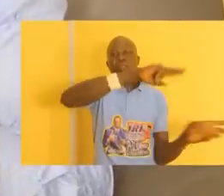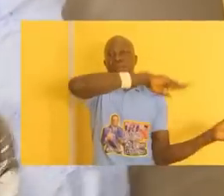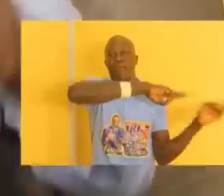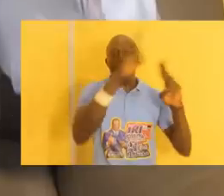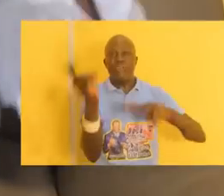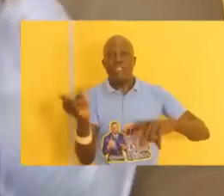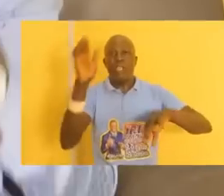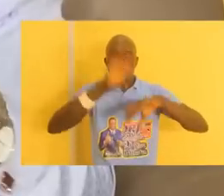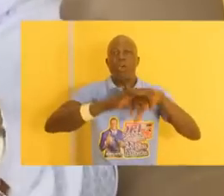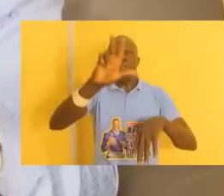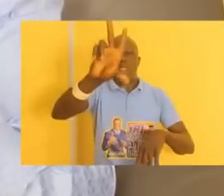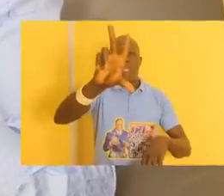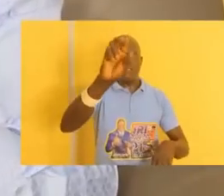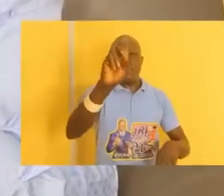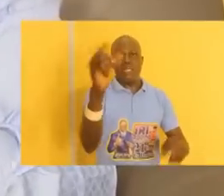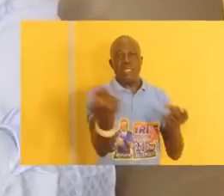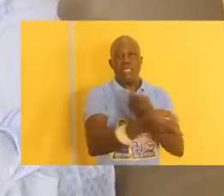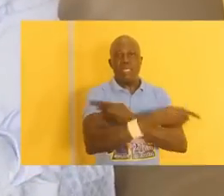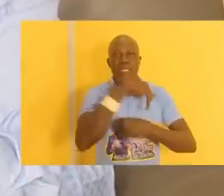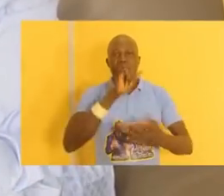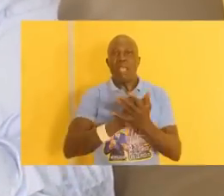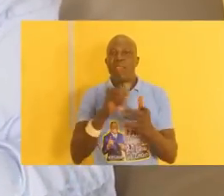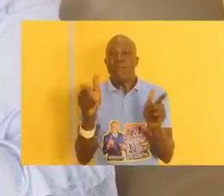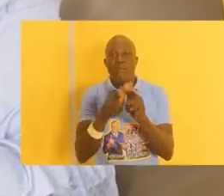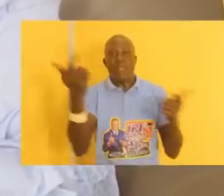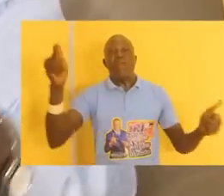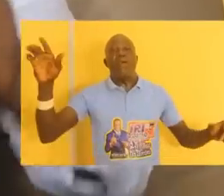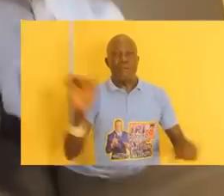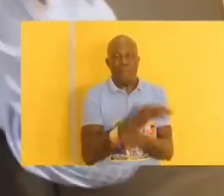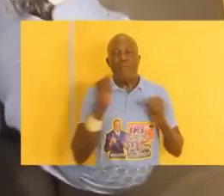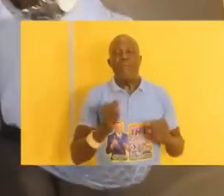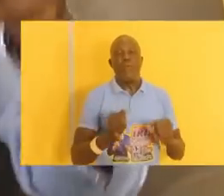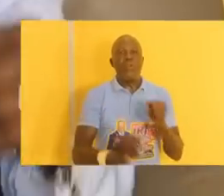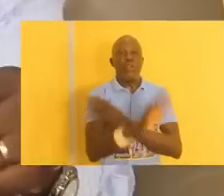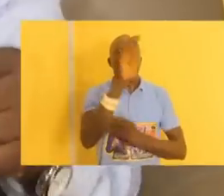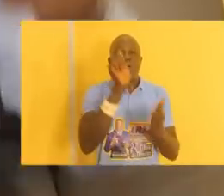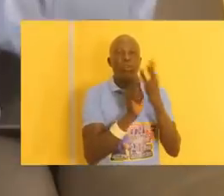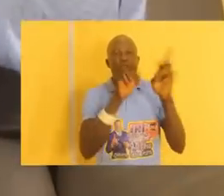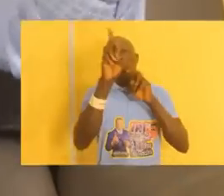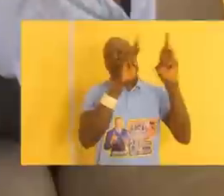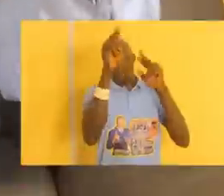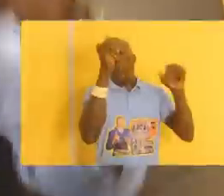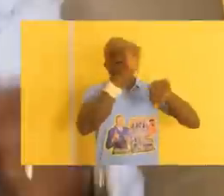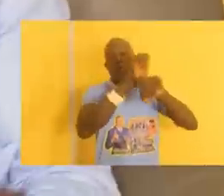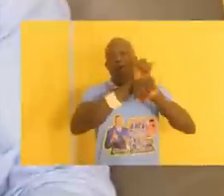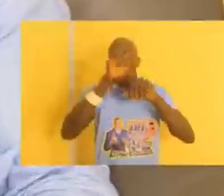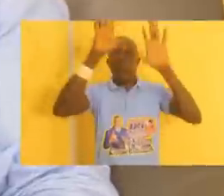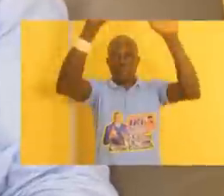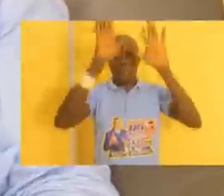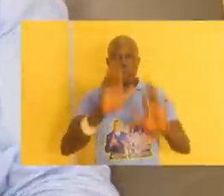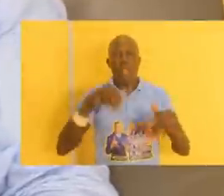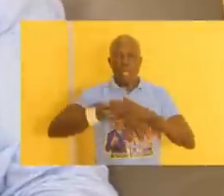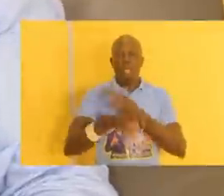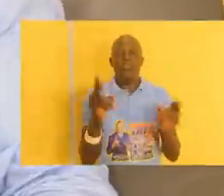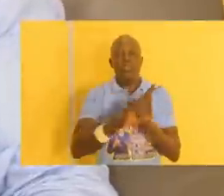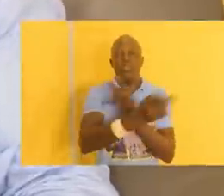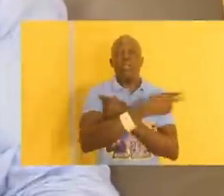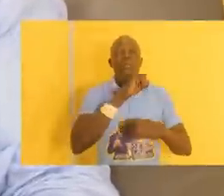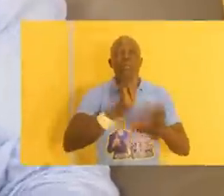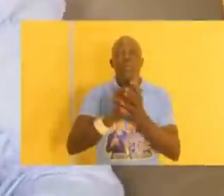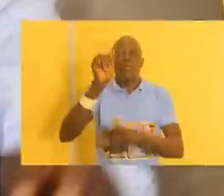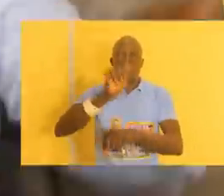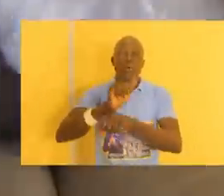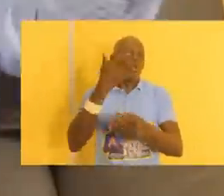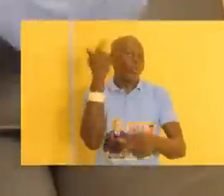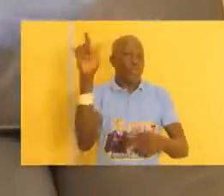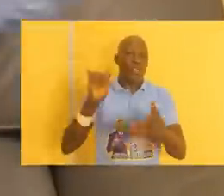The future of God, is very powerful. The Lord is powerless tonight. Will be the